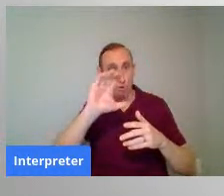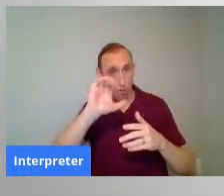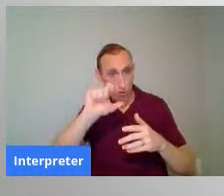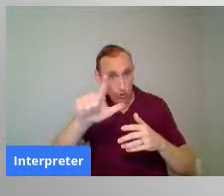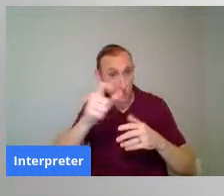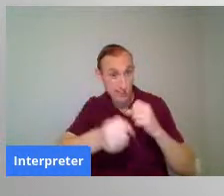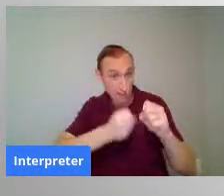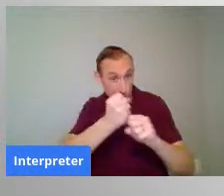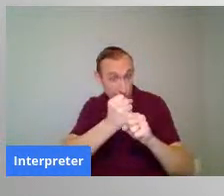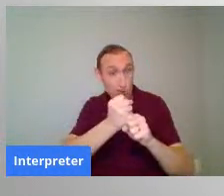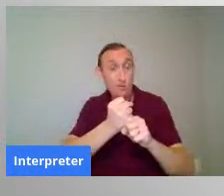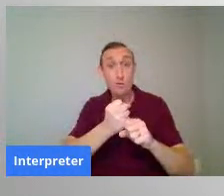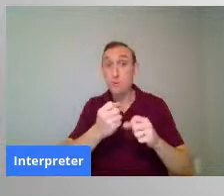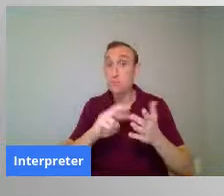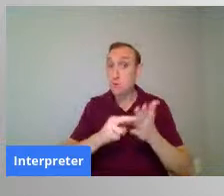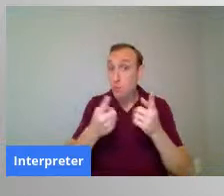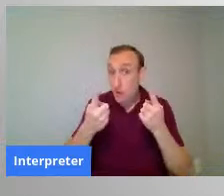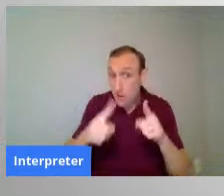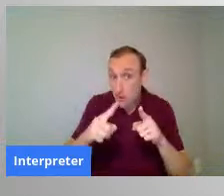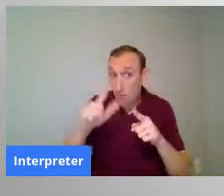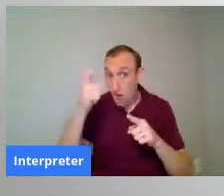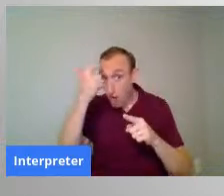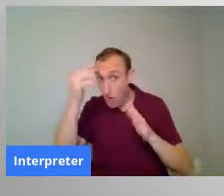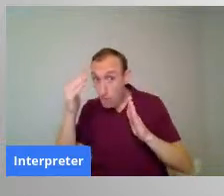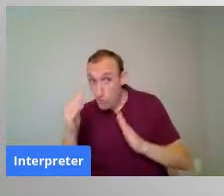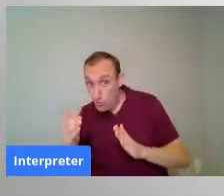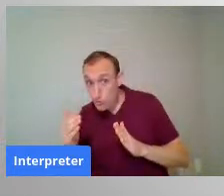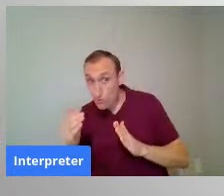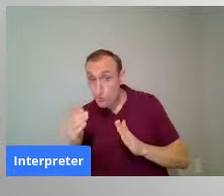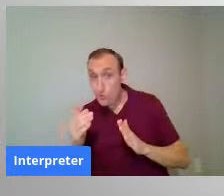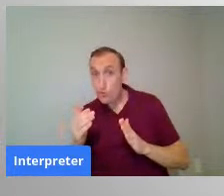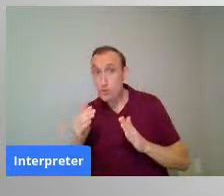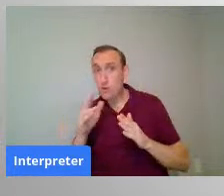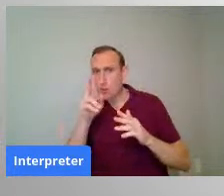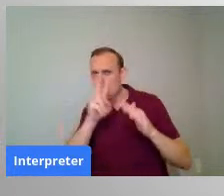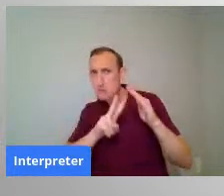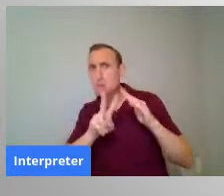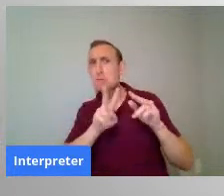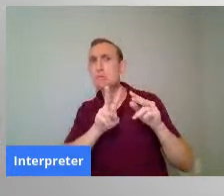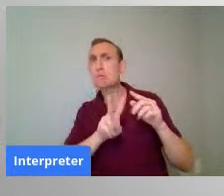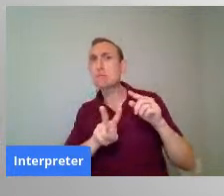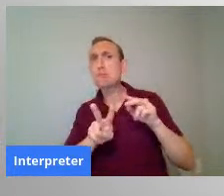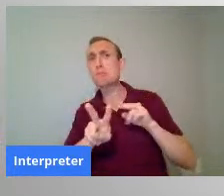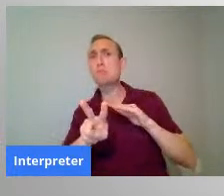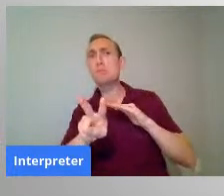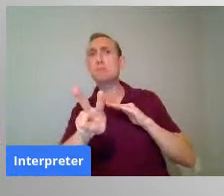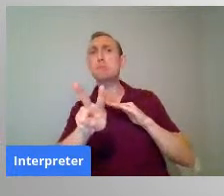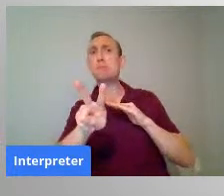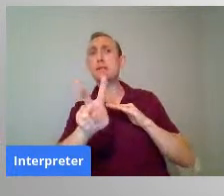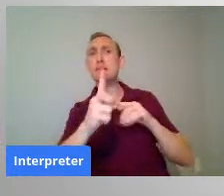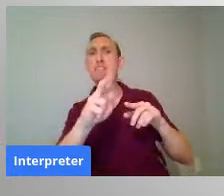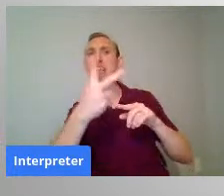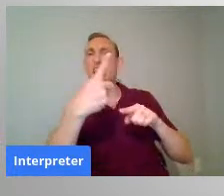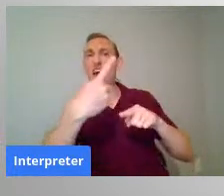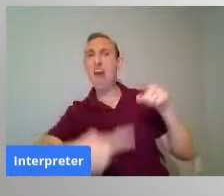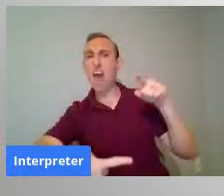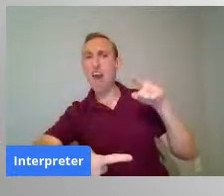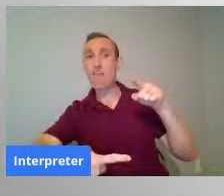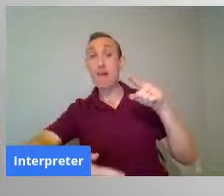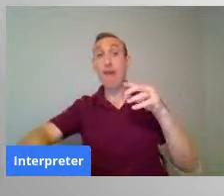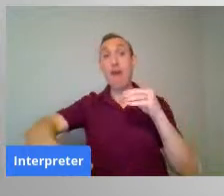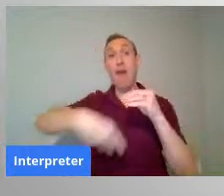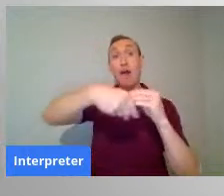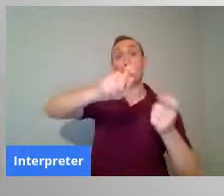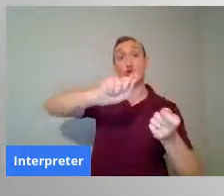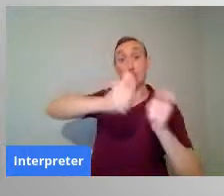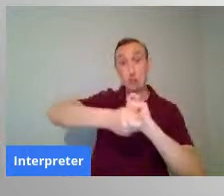look at the second half of our fiscal year, and he's actually put out an amendment to the FY21